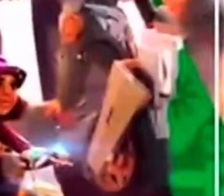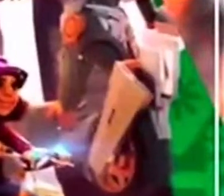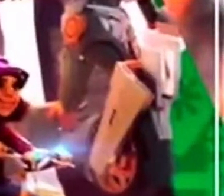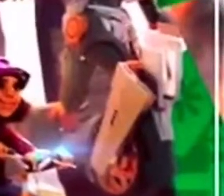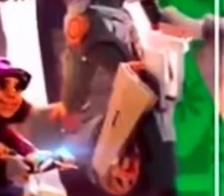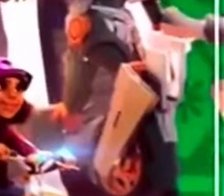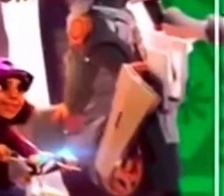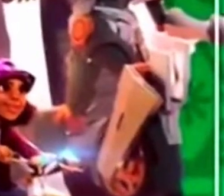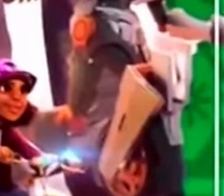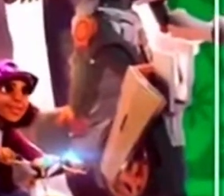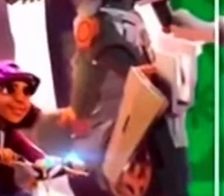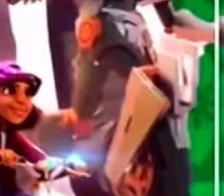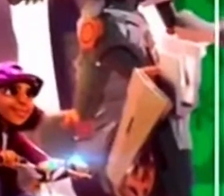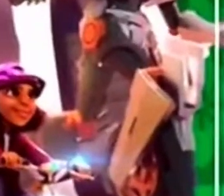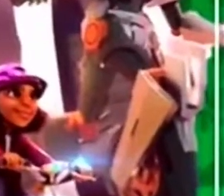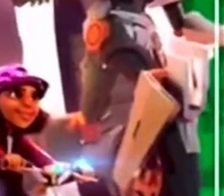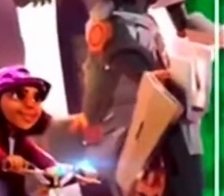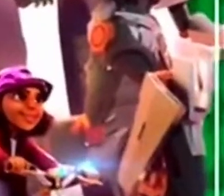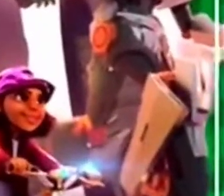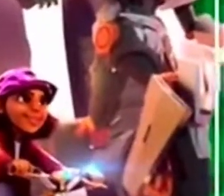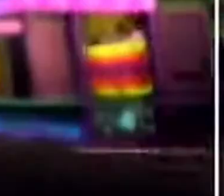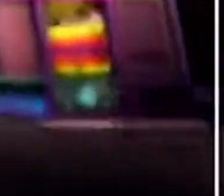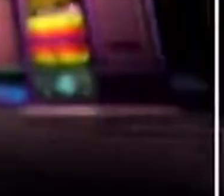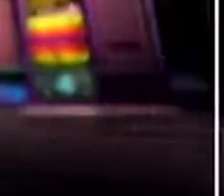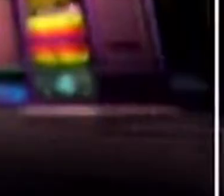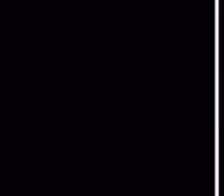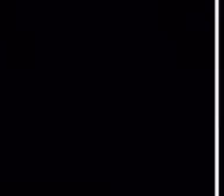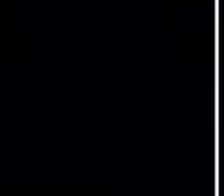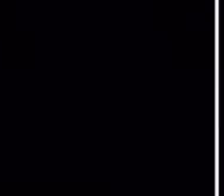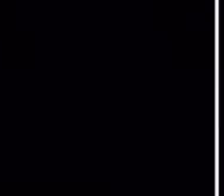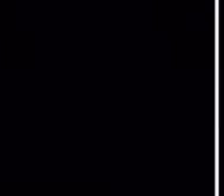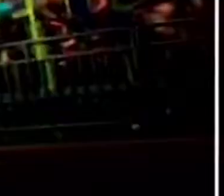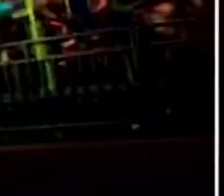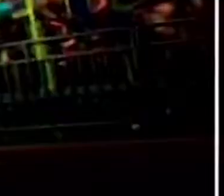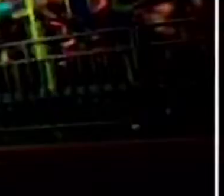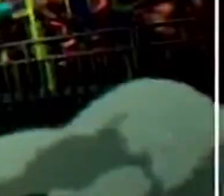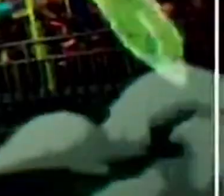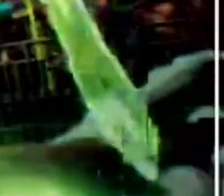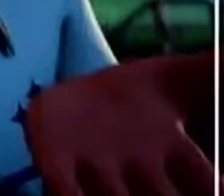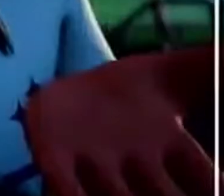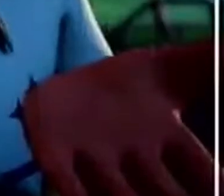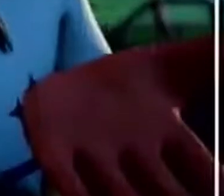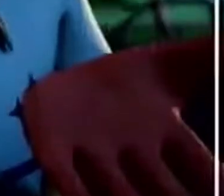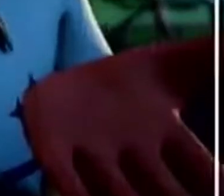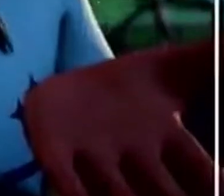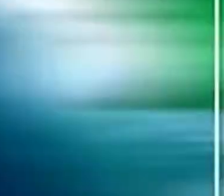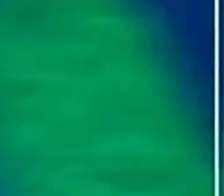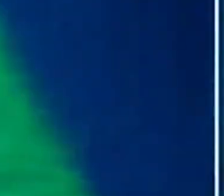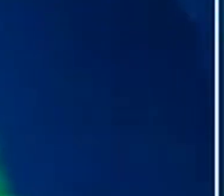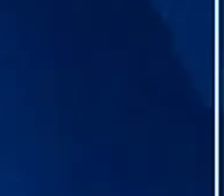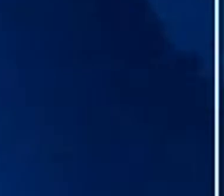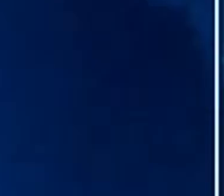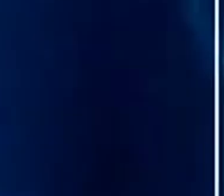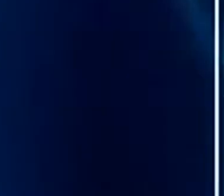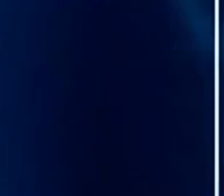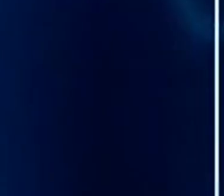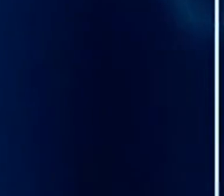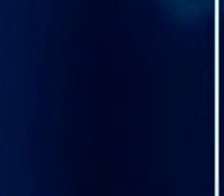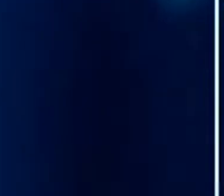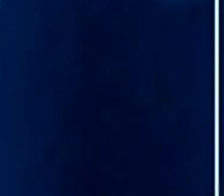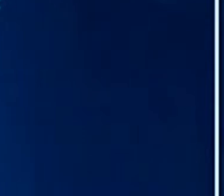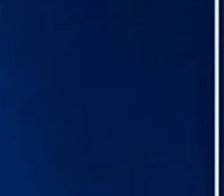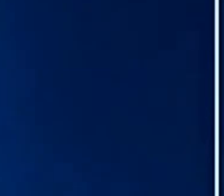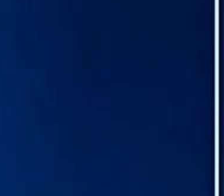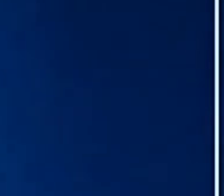family adopts a new species of transformer in the action-packed town of Witwiki. I like to live dangerously. And Captain Glenn